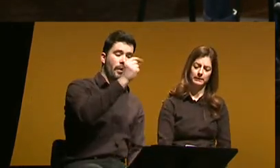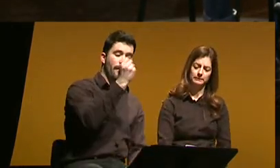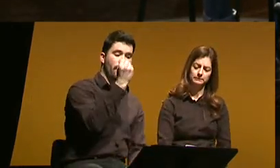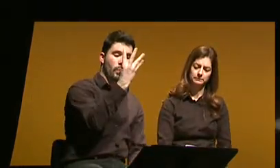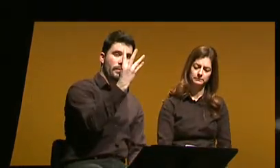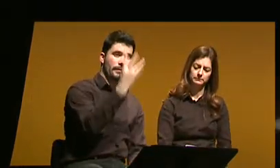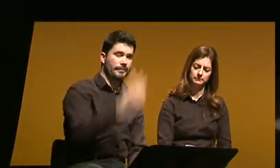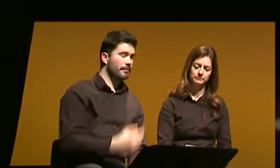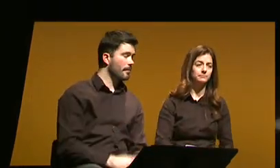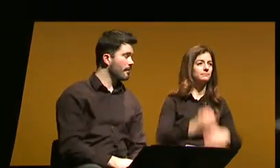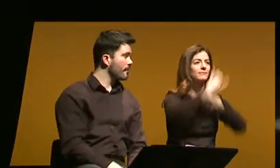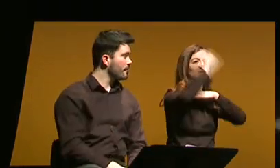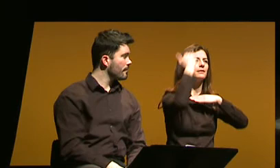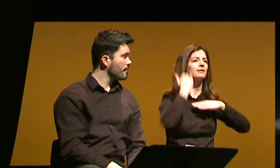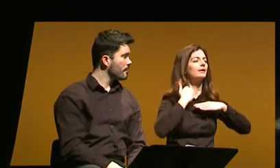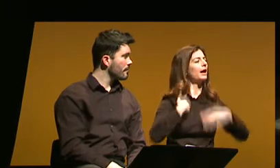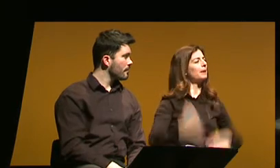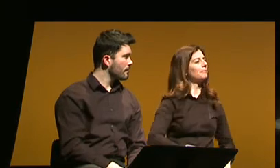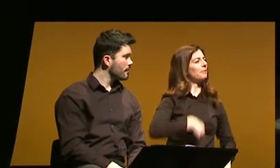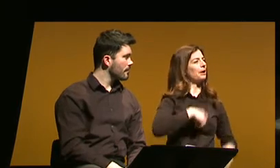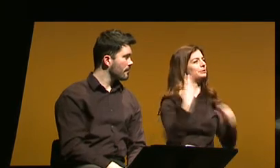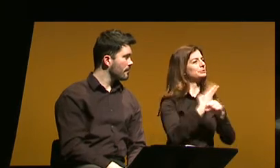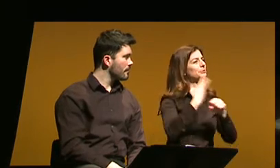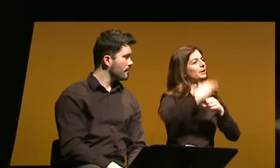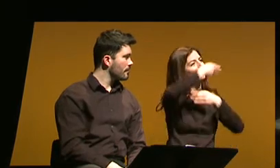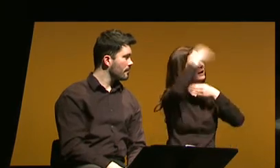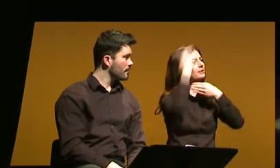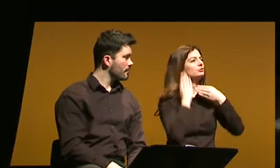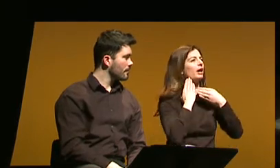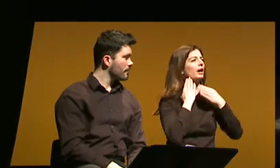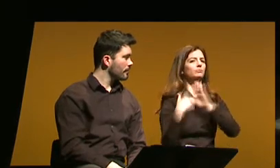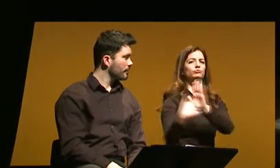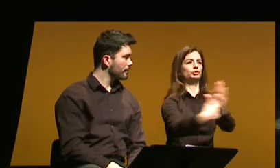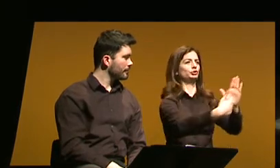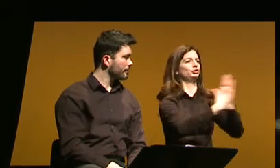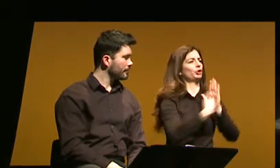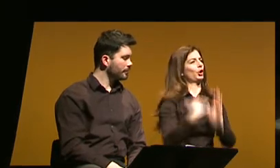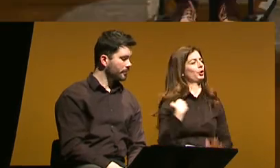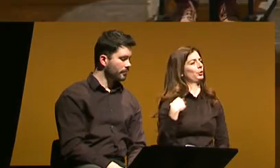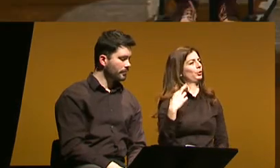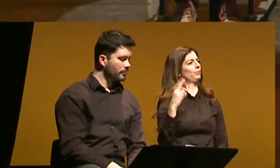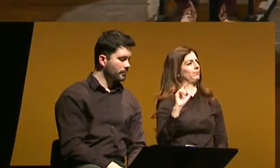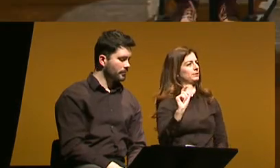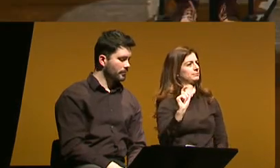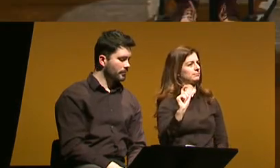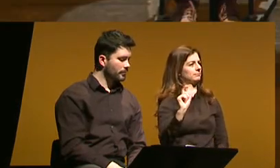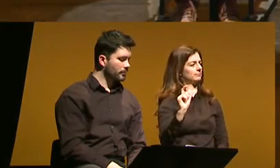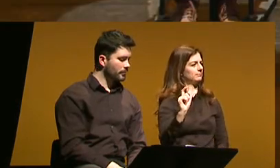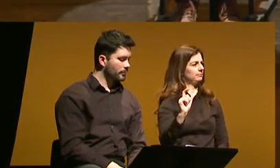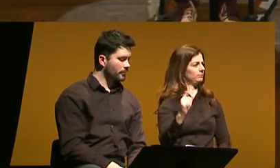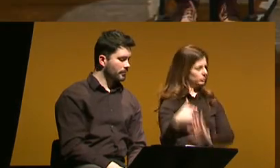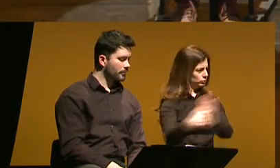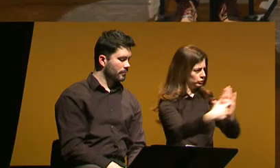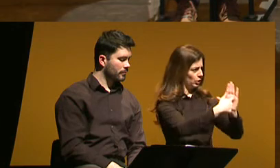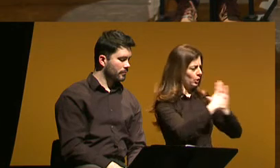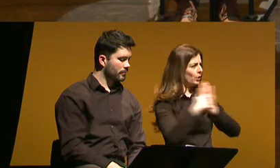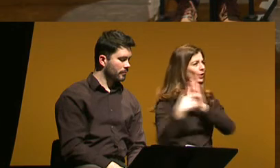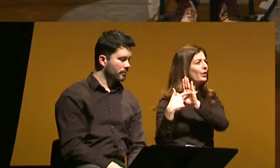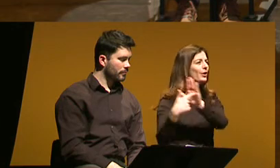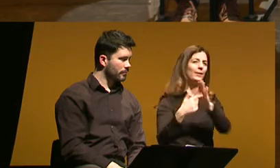2014. I'm proud to wear the hijab. I want people to know that I am Muslim and know that my story can be a Muslim